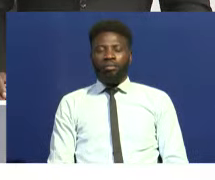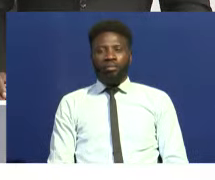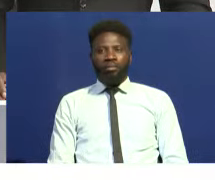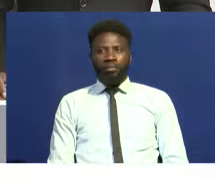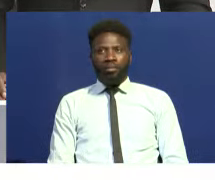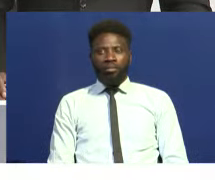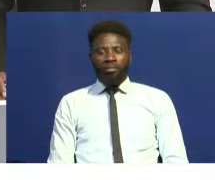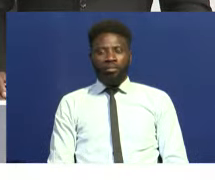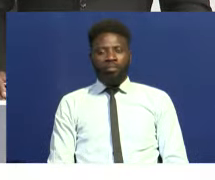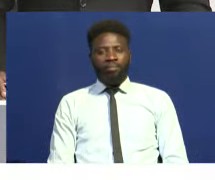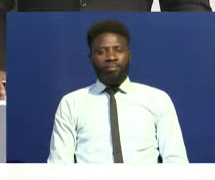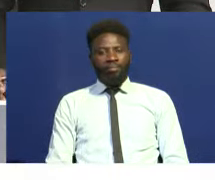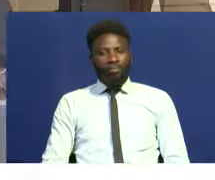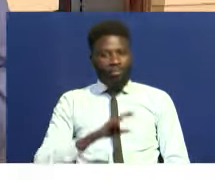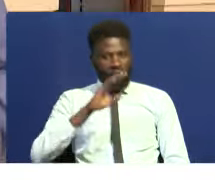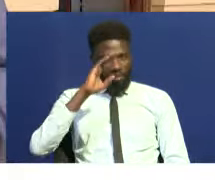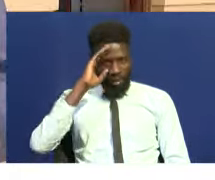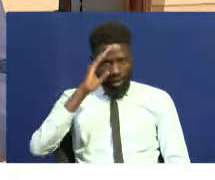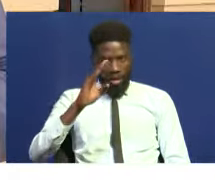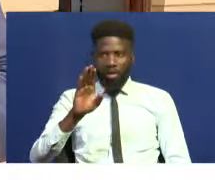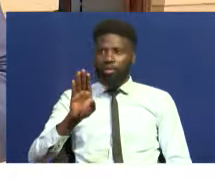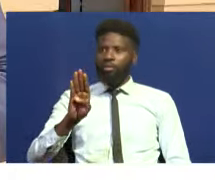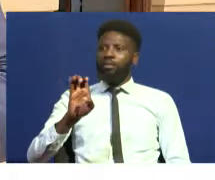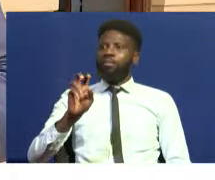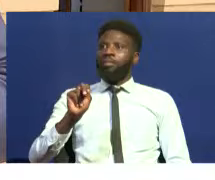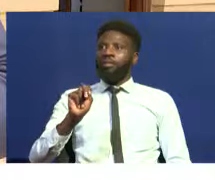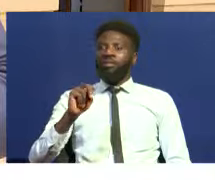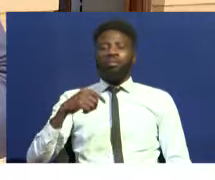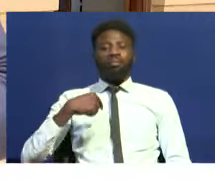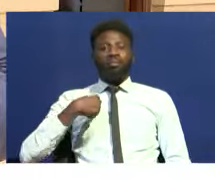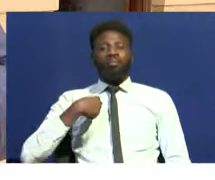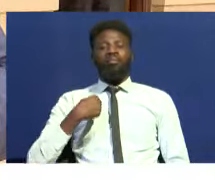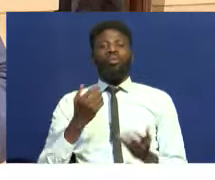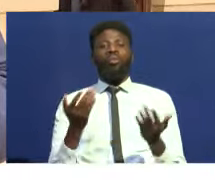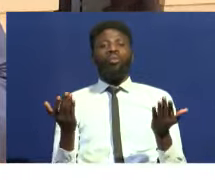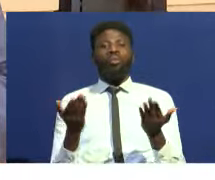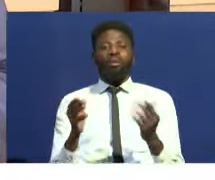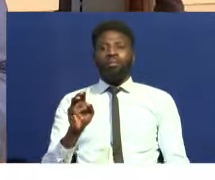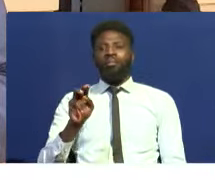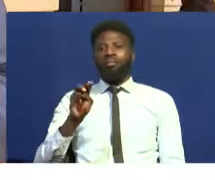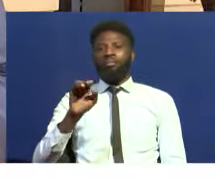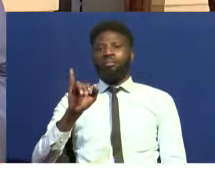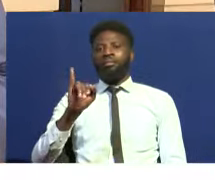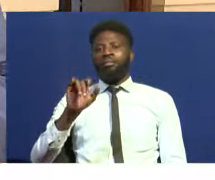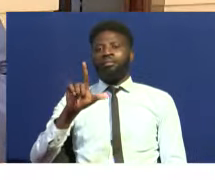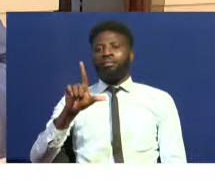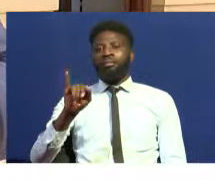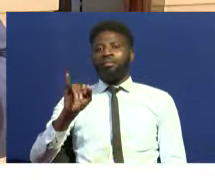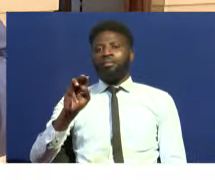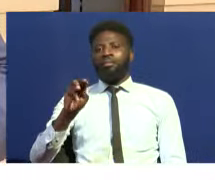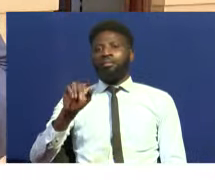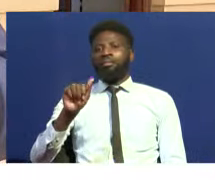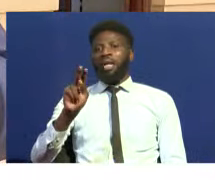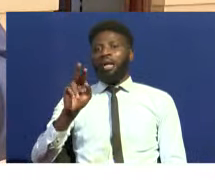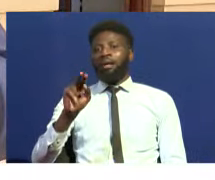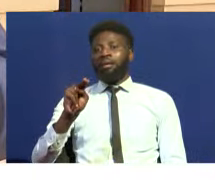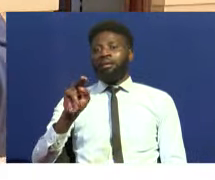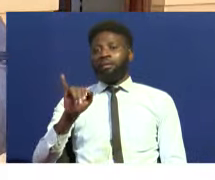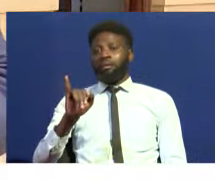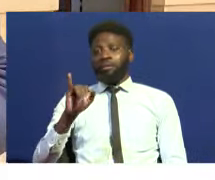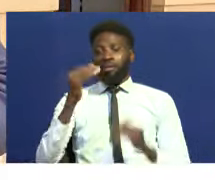Good afternoon, Bentroy Njue. This is the Milimani as expected this morning. Out of